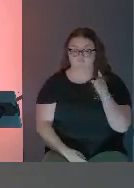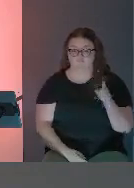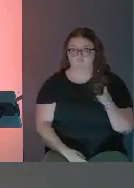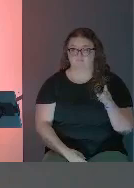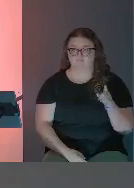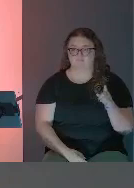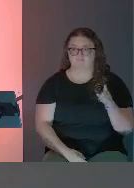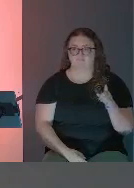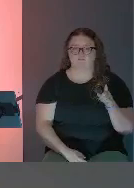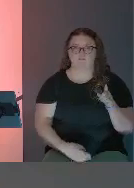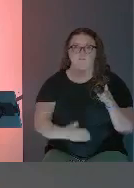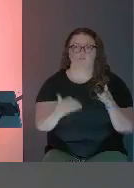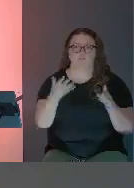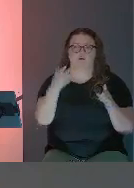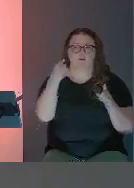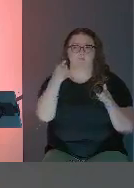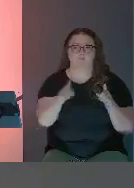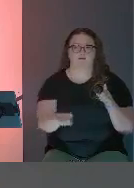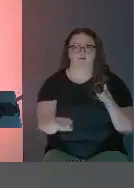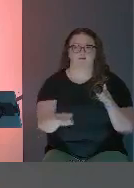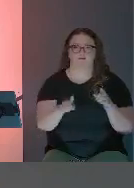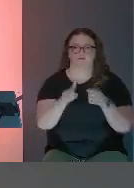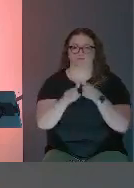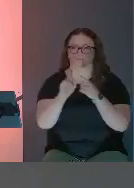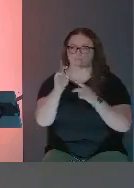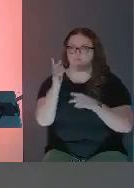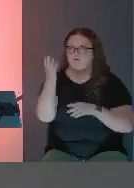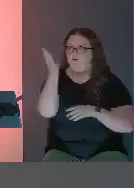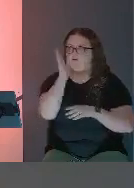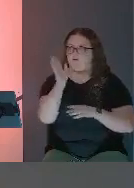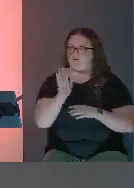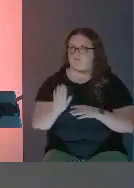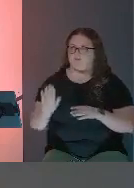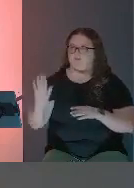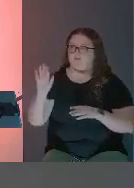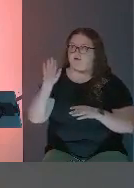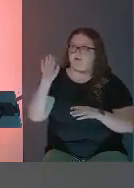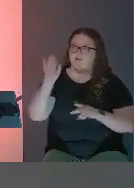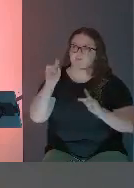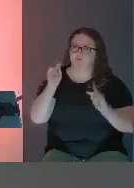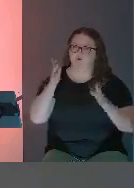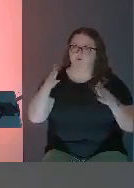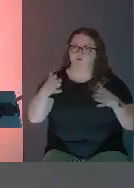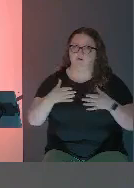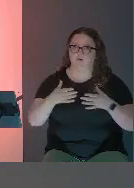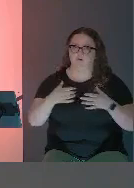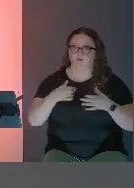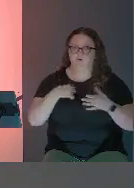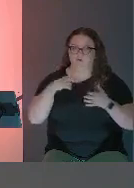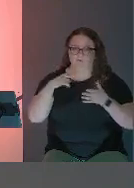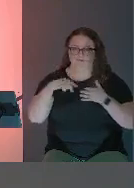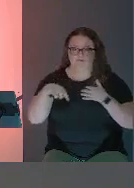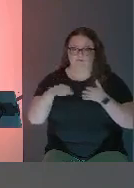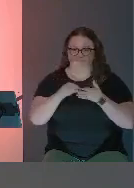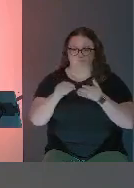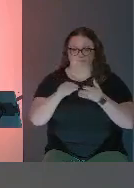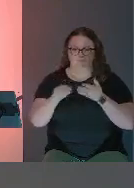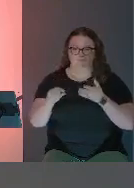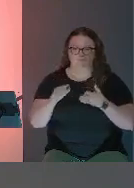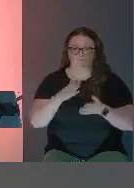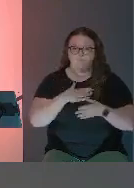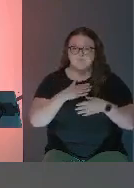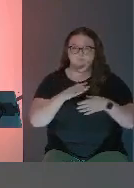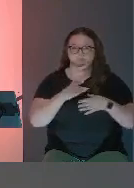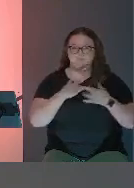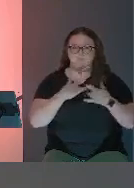And look what happens to God's people. As I read this passage, man, my heart breaks for this